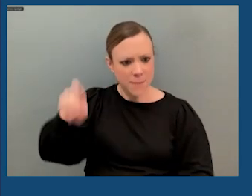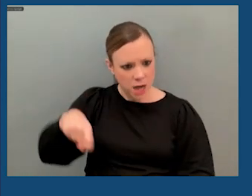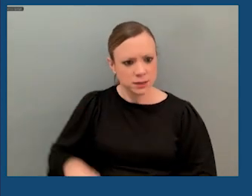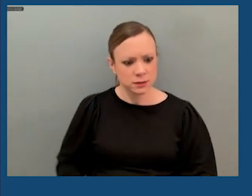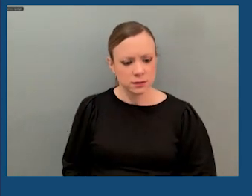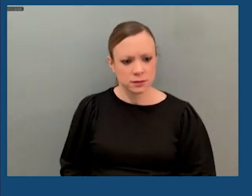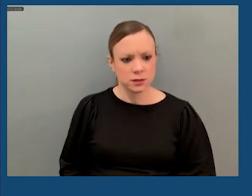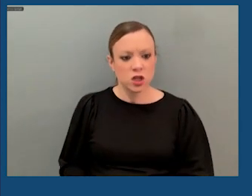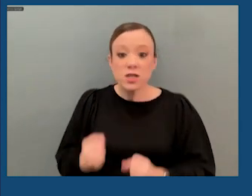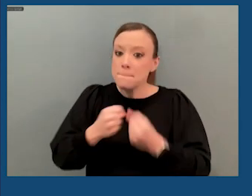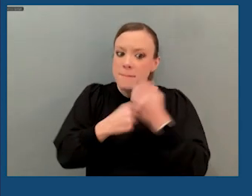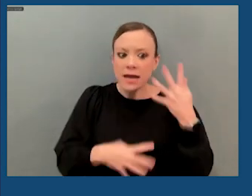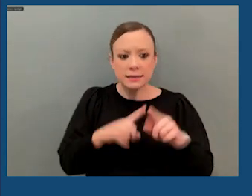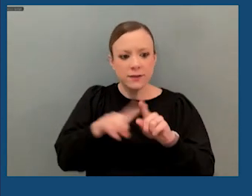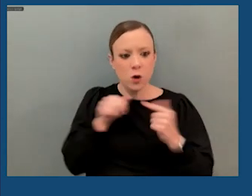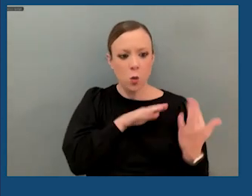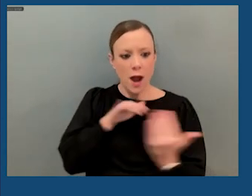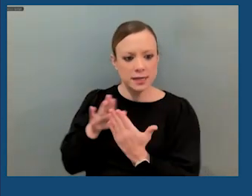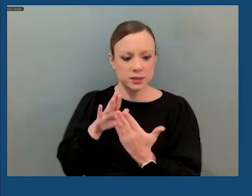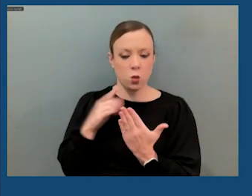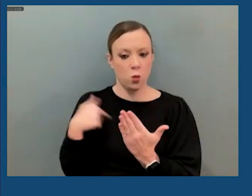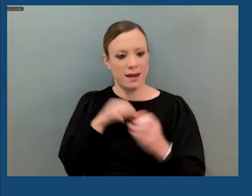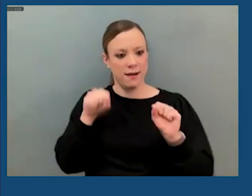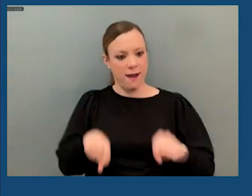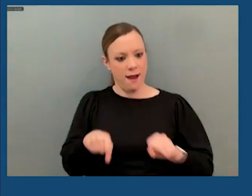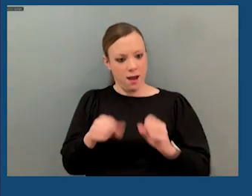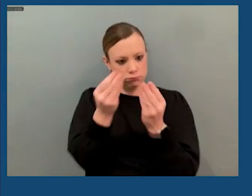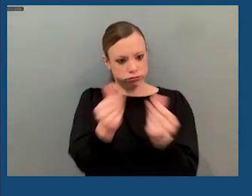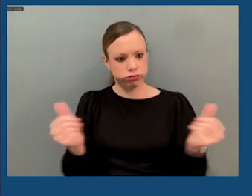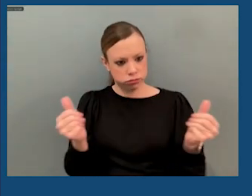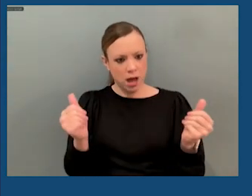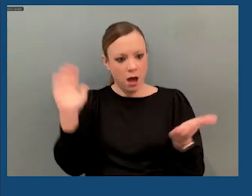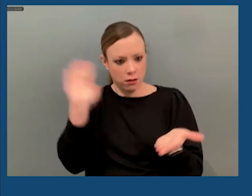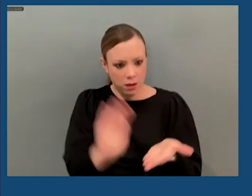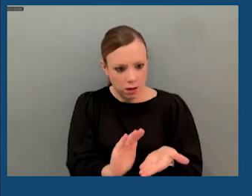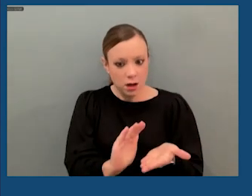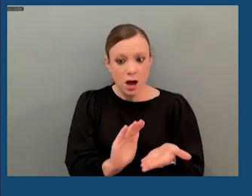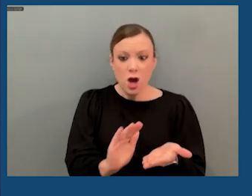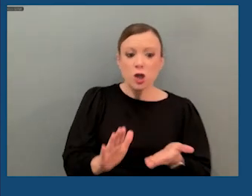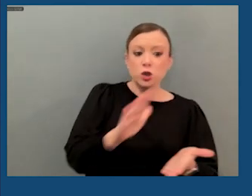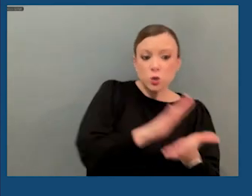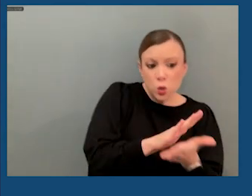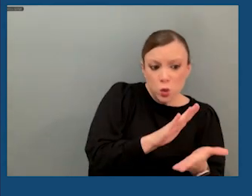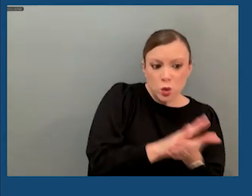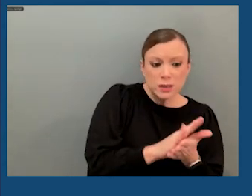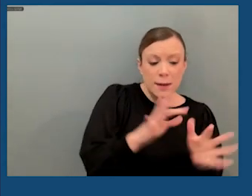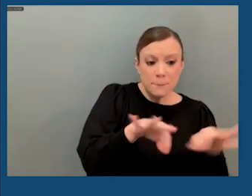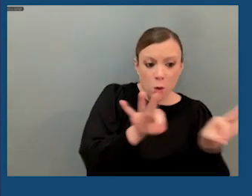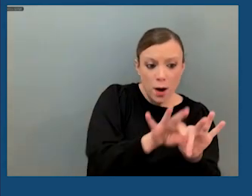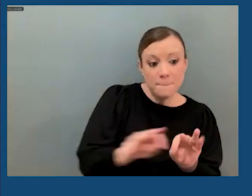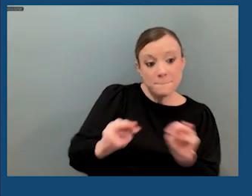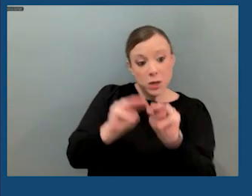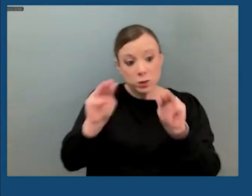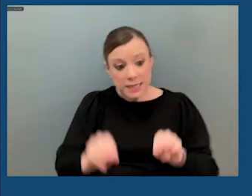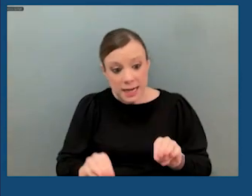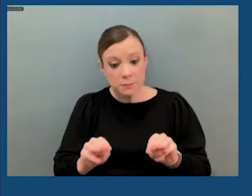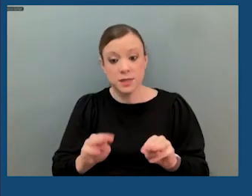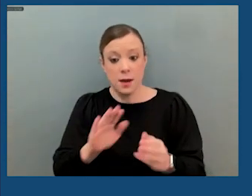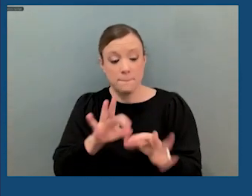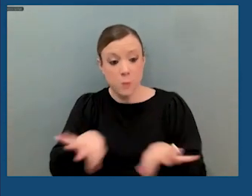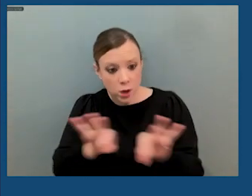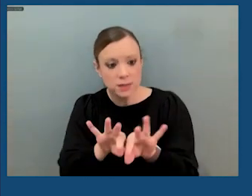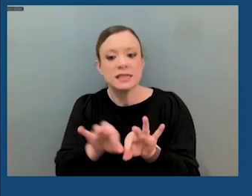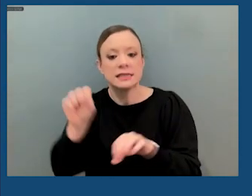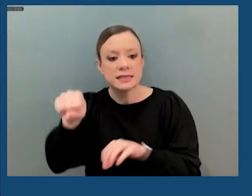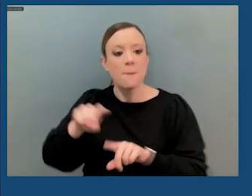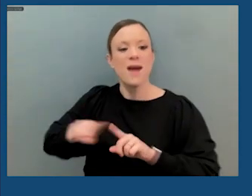touch this. And again, families are important, schools are important, museums are important. But I also want to make sure that our